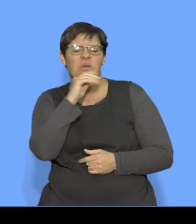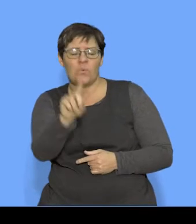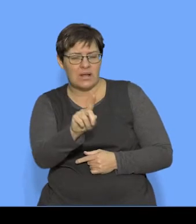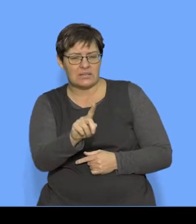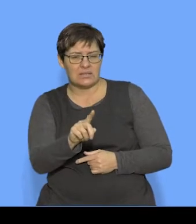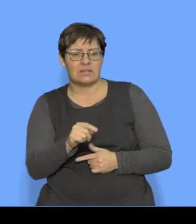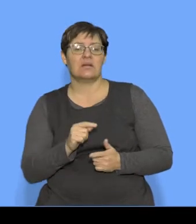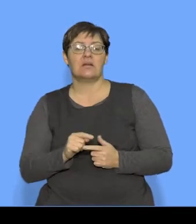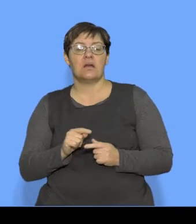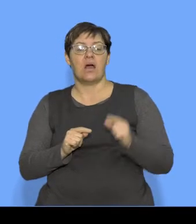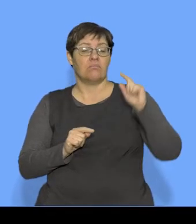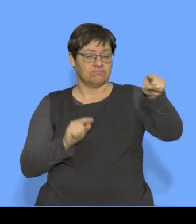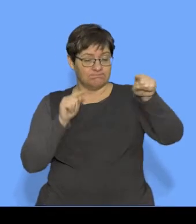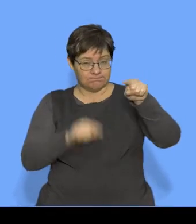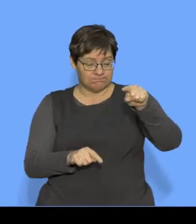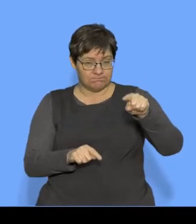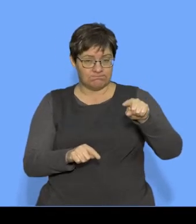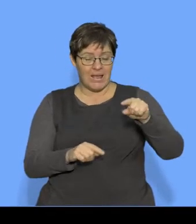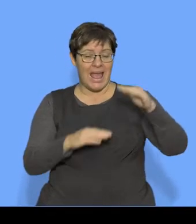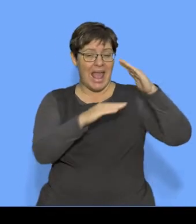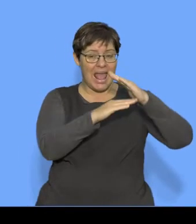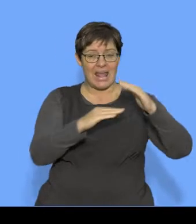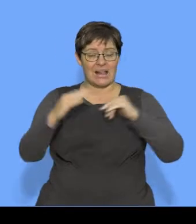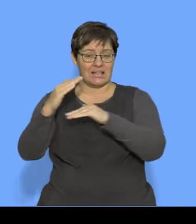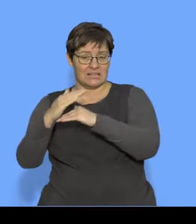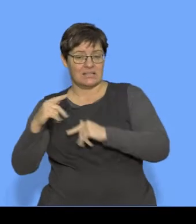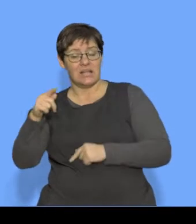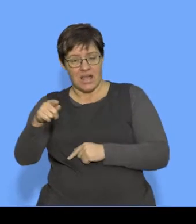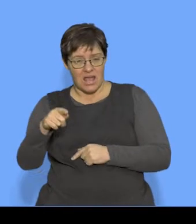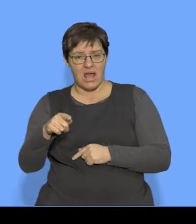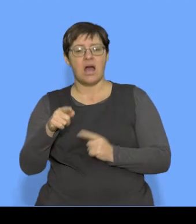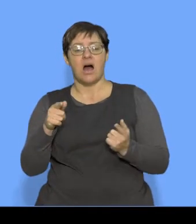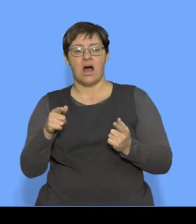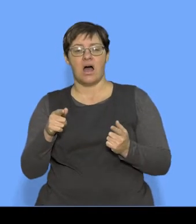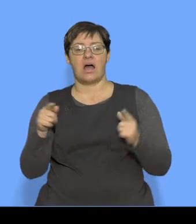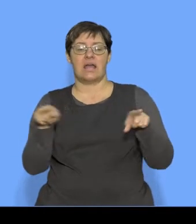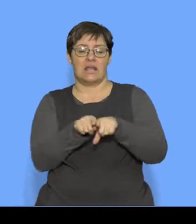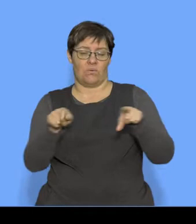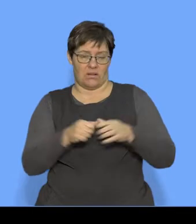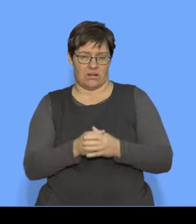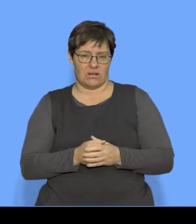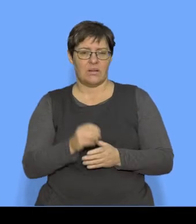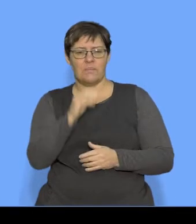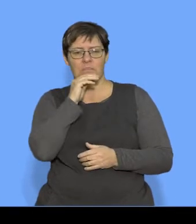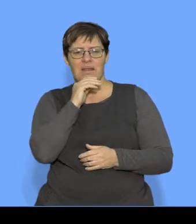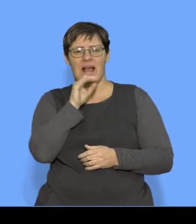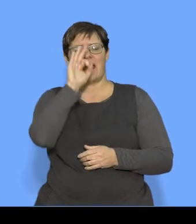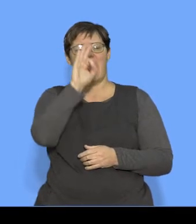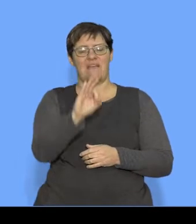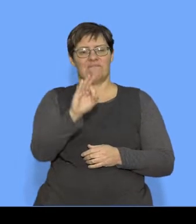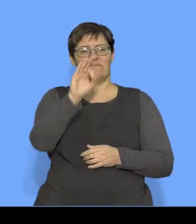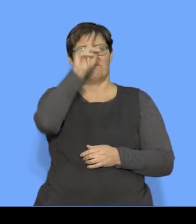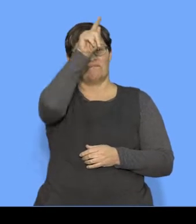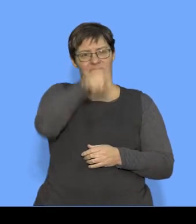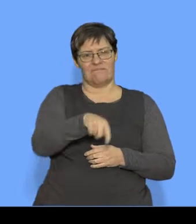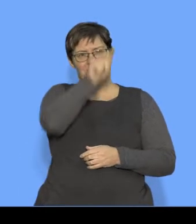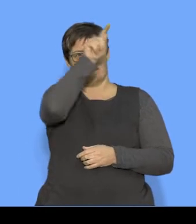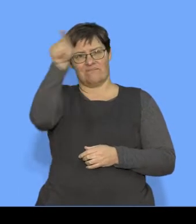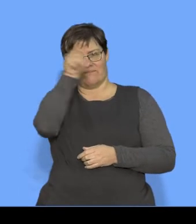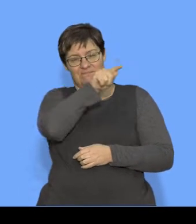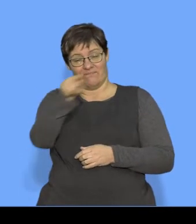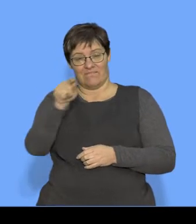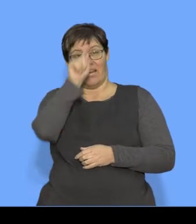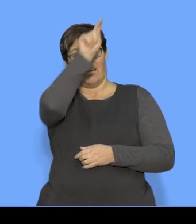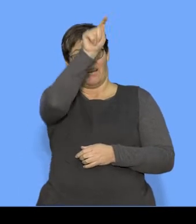prove that the corresponding angles are equal, right? The corresponding angles, remember, that's like an F shape. You can